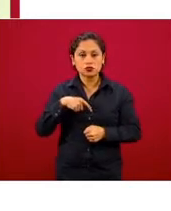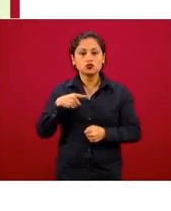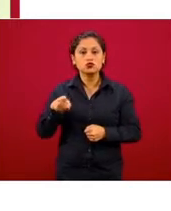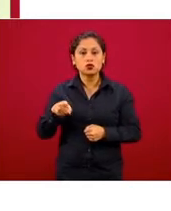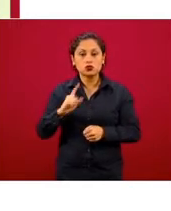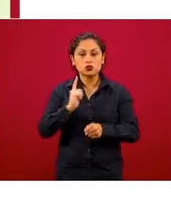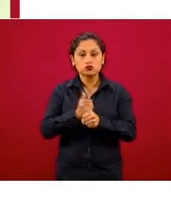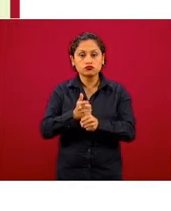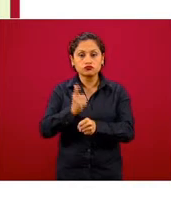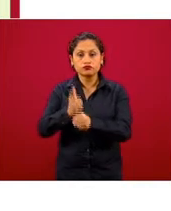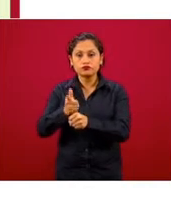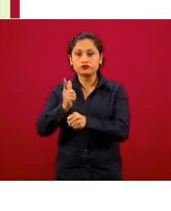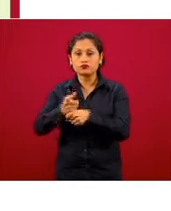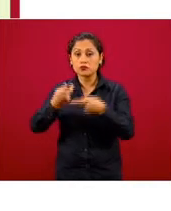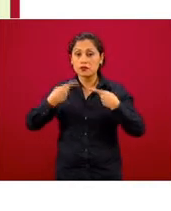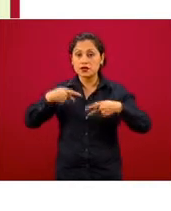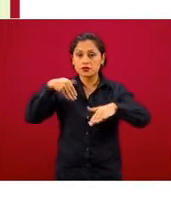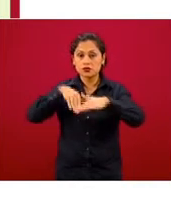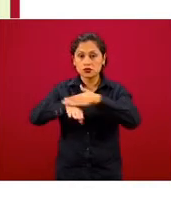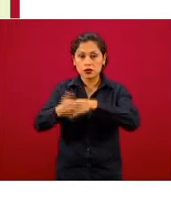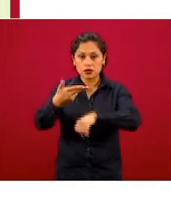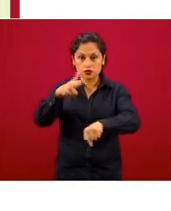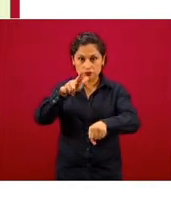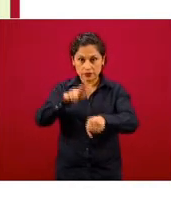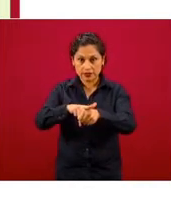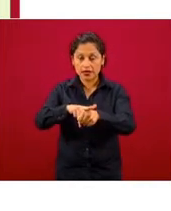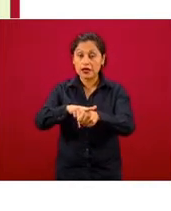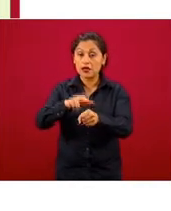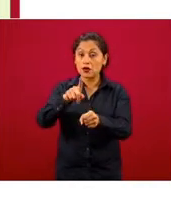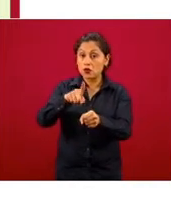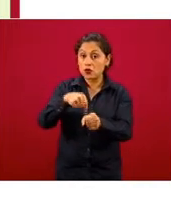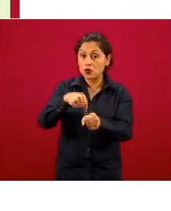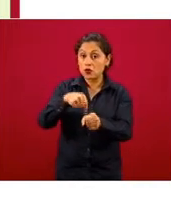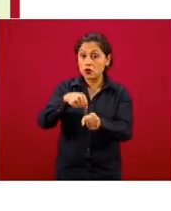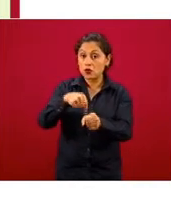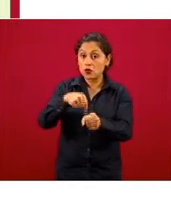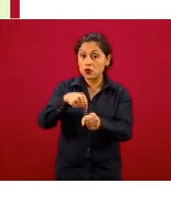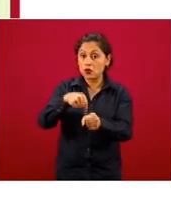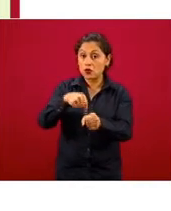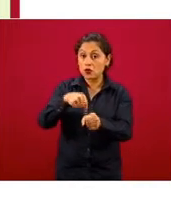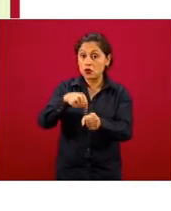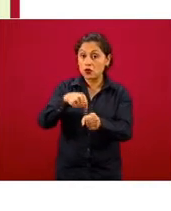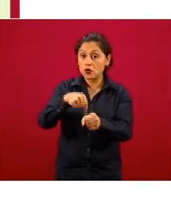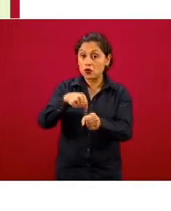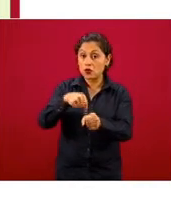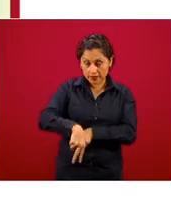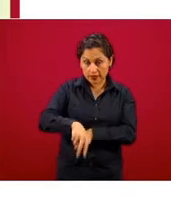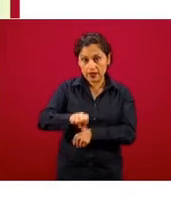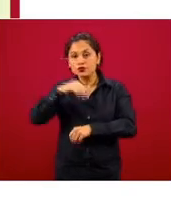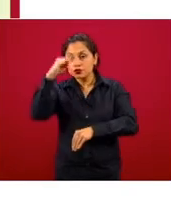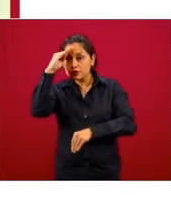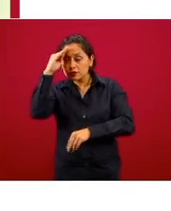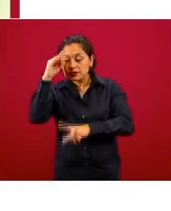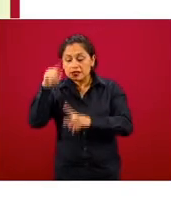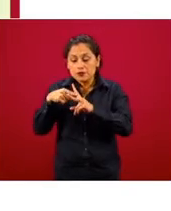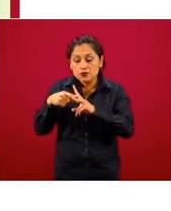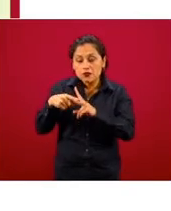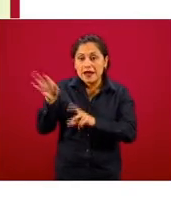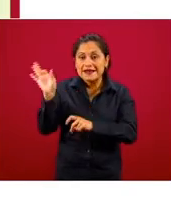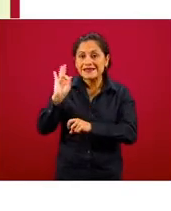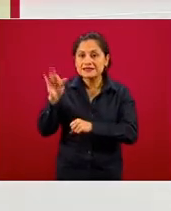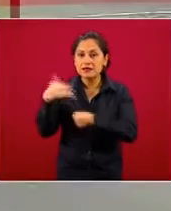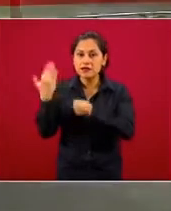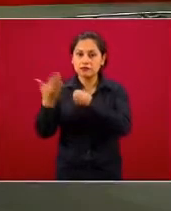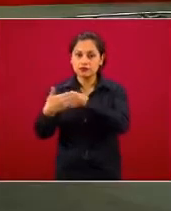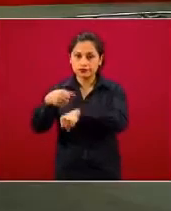future scenario. This could be a prediction for people who are hospitals, who could be hospitalized.